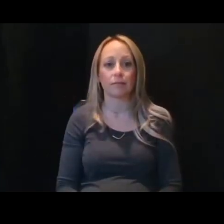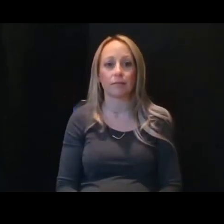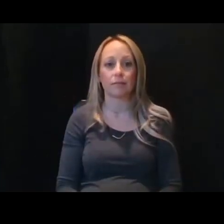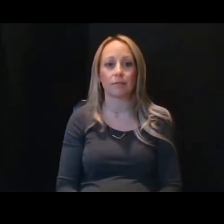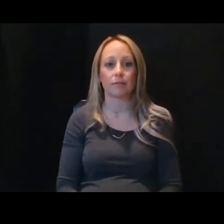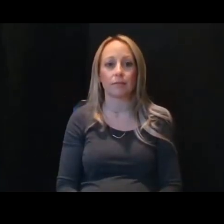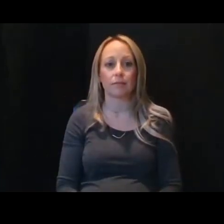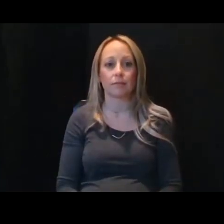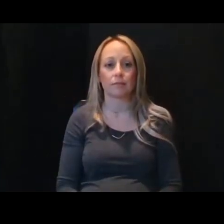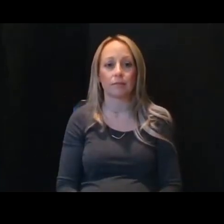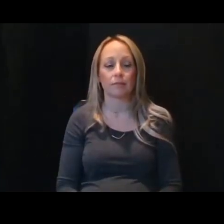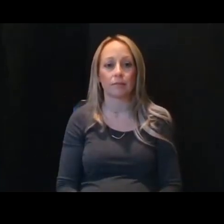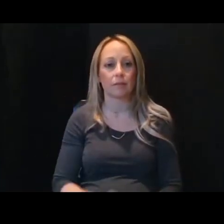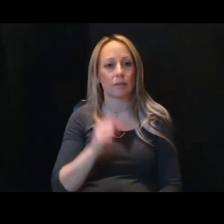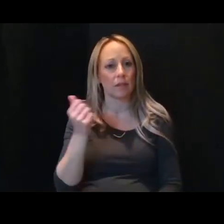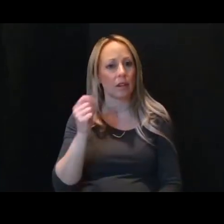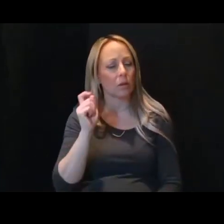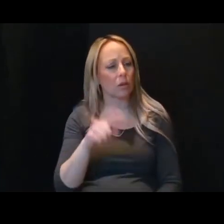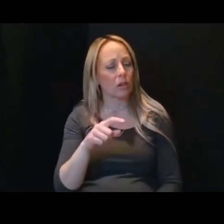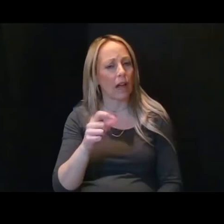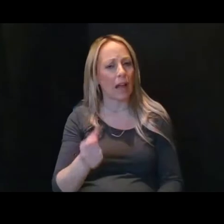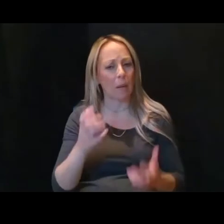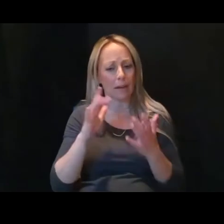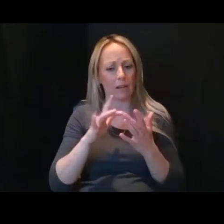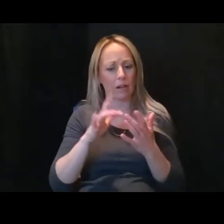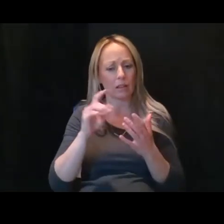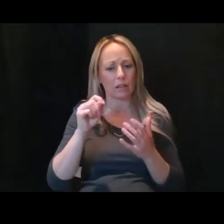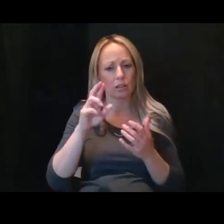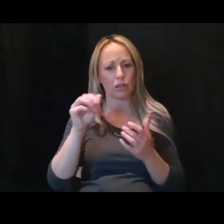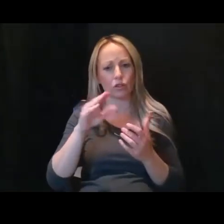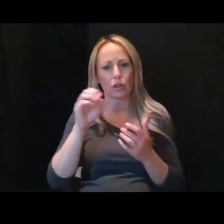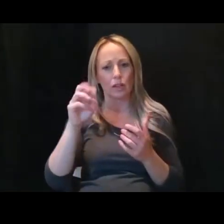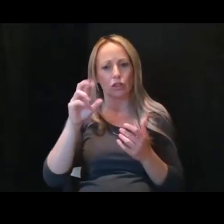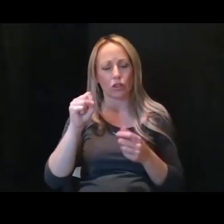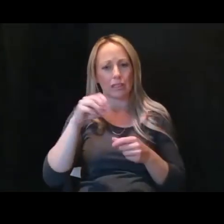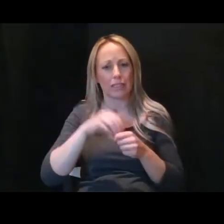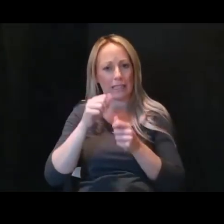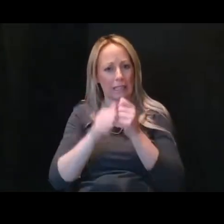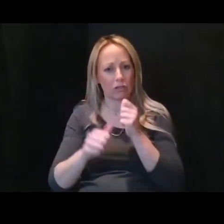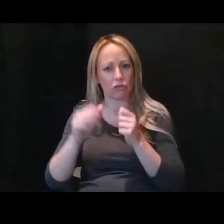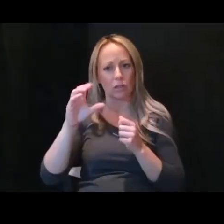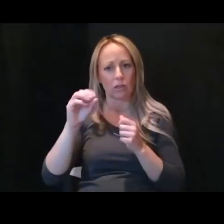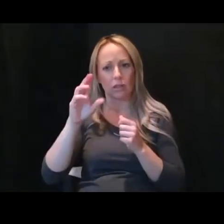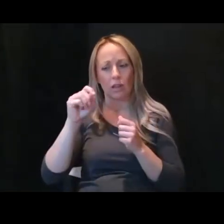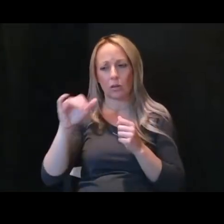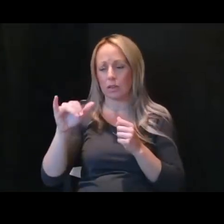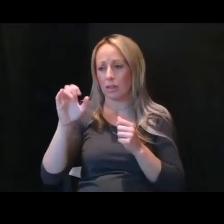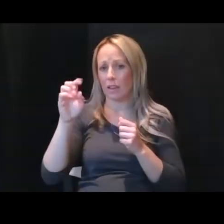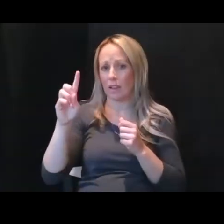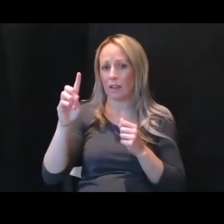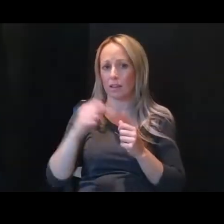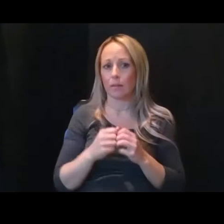Another question here is how many contact tracers are in each county? Ed, would you answer that for Scott County,